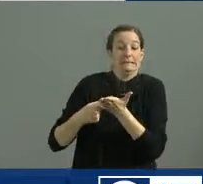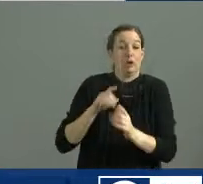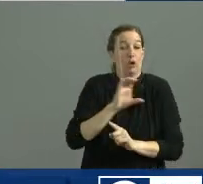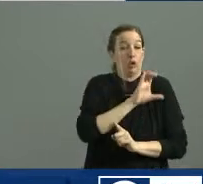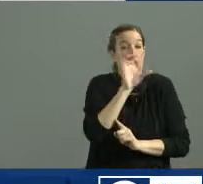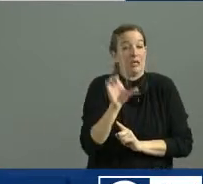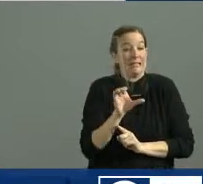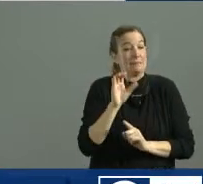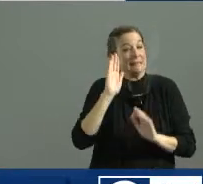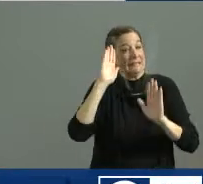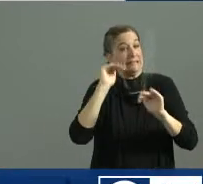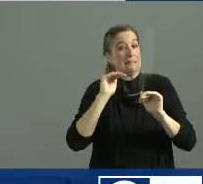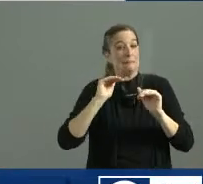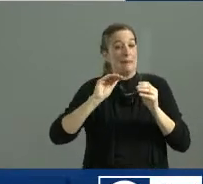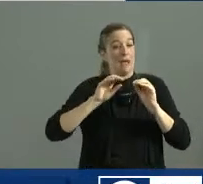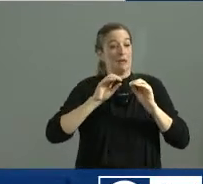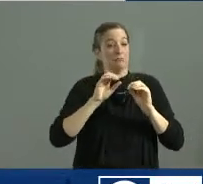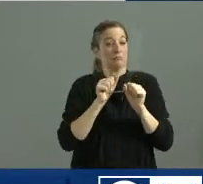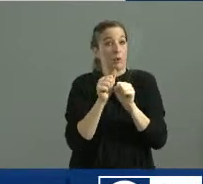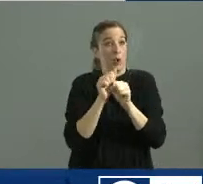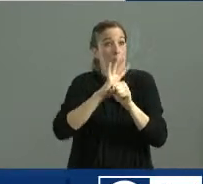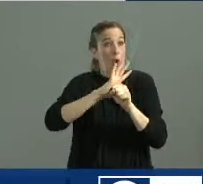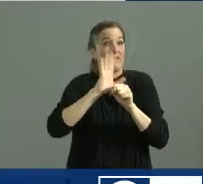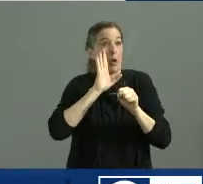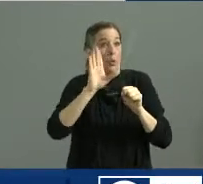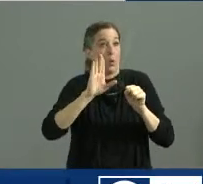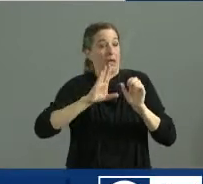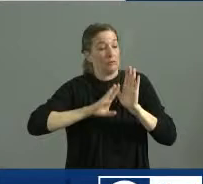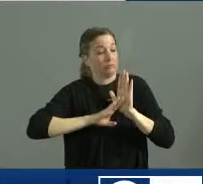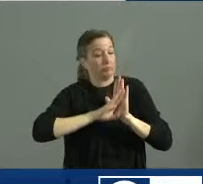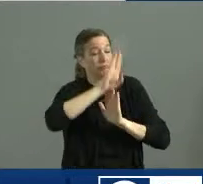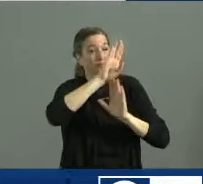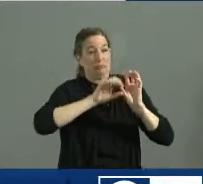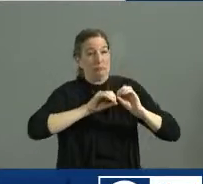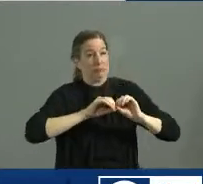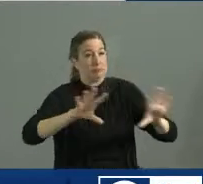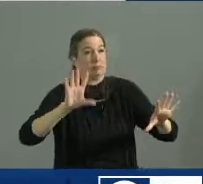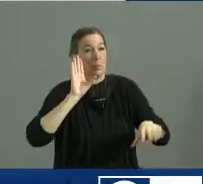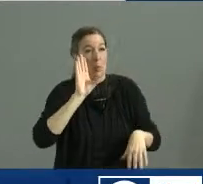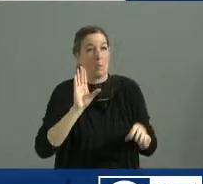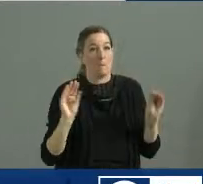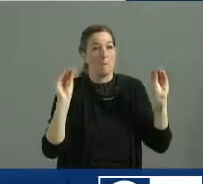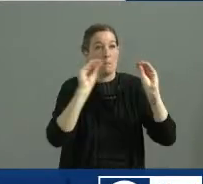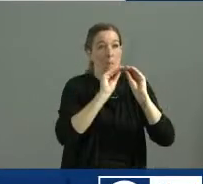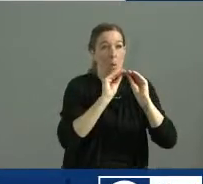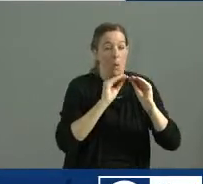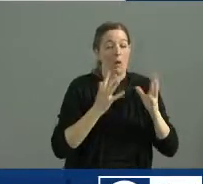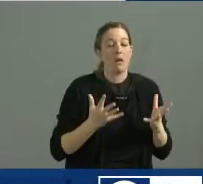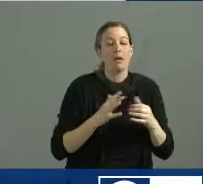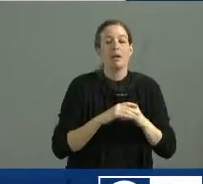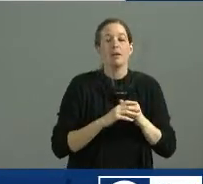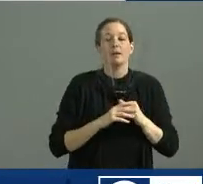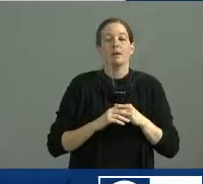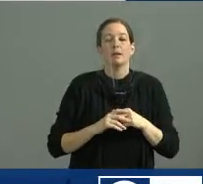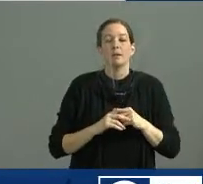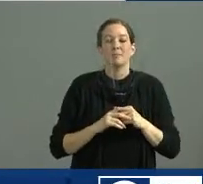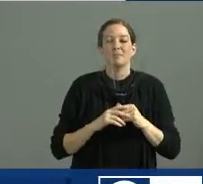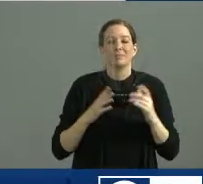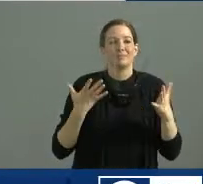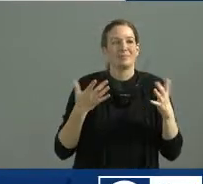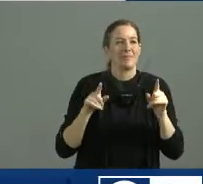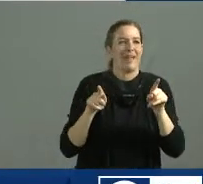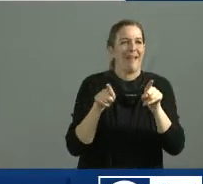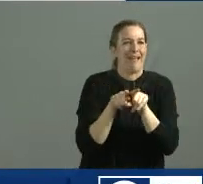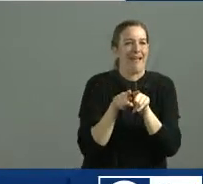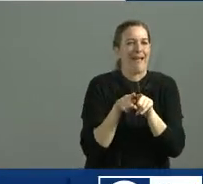high. And as I look at it as a parent and kind of as a public health professional, a school and